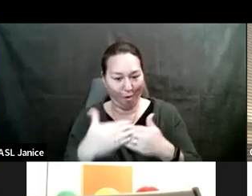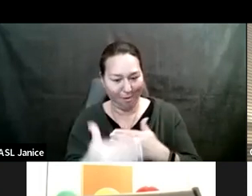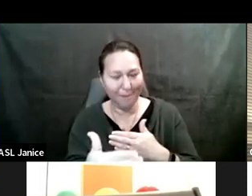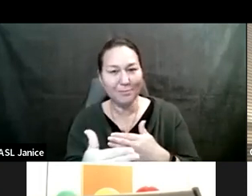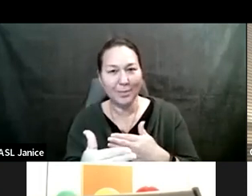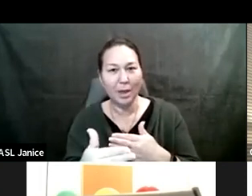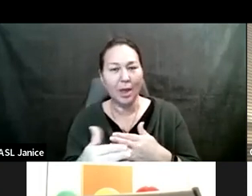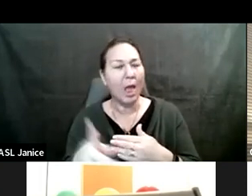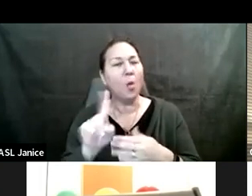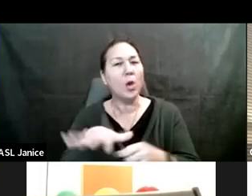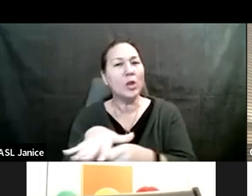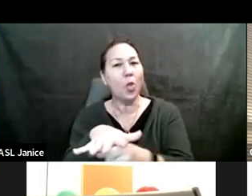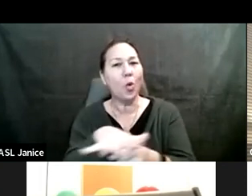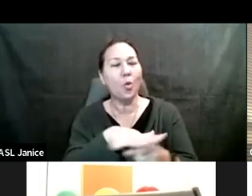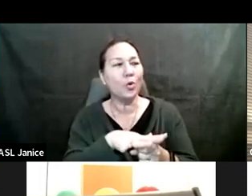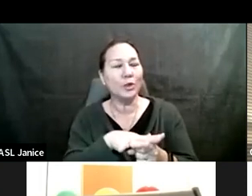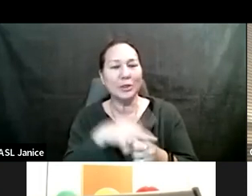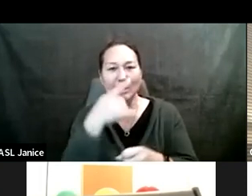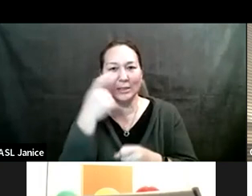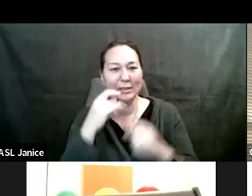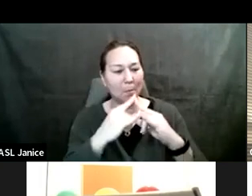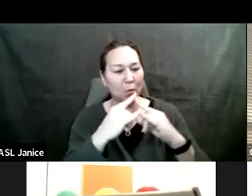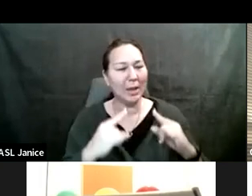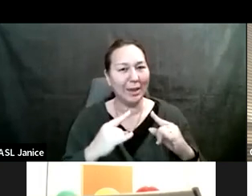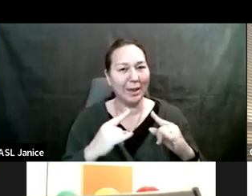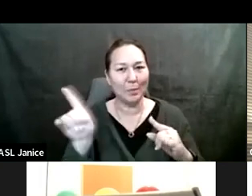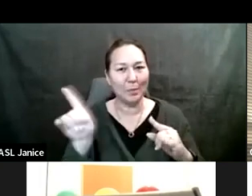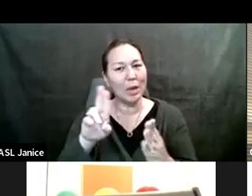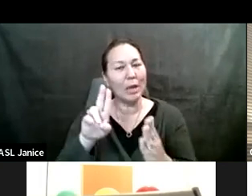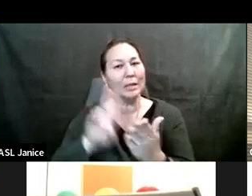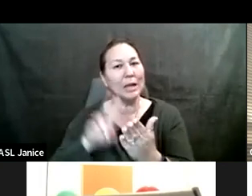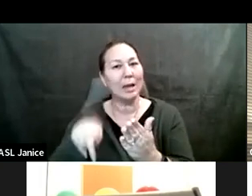locations of the summer camps where they can enroll their children